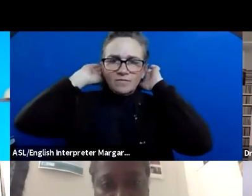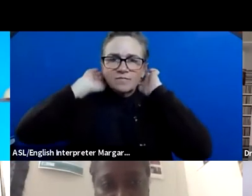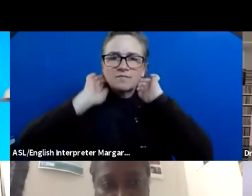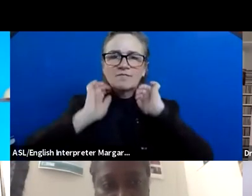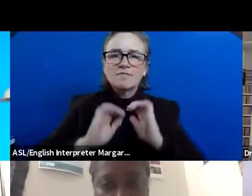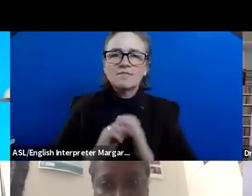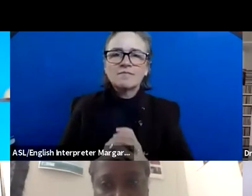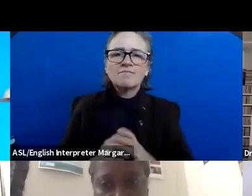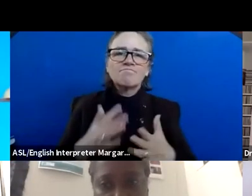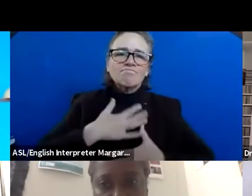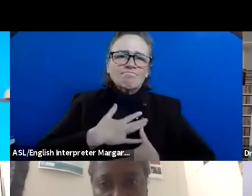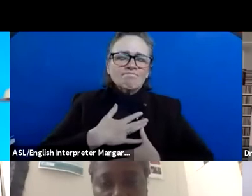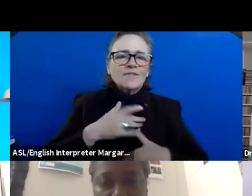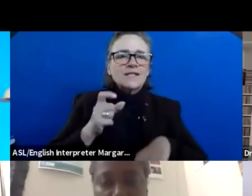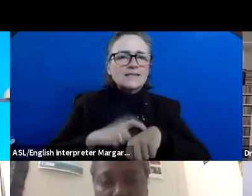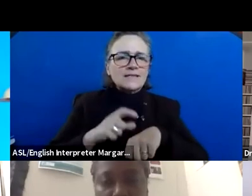a little bit of time.